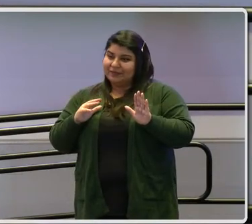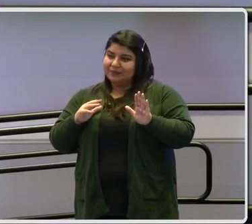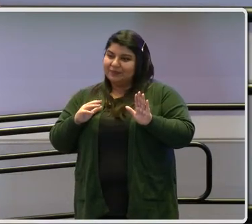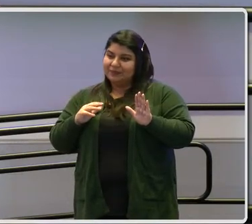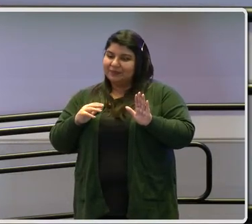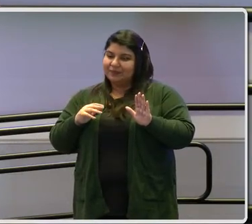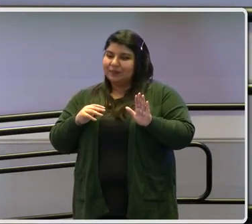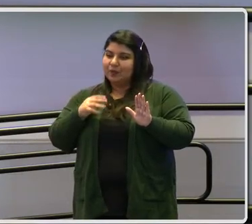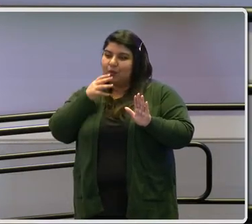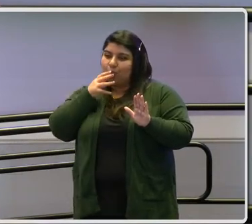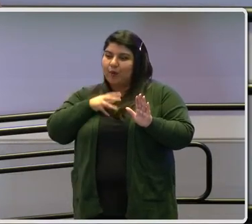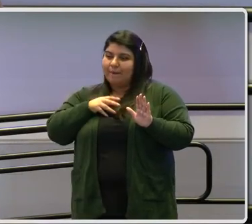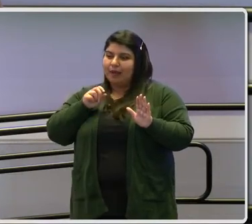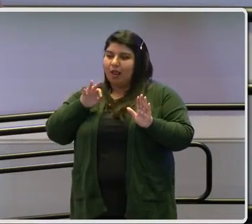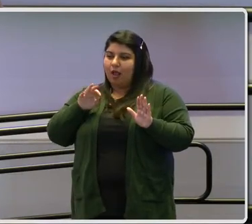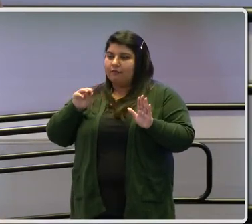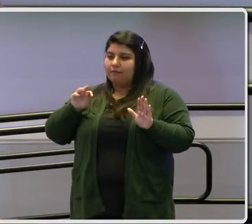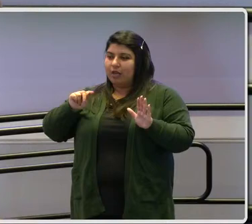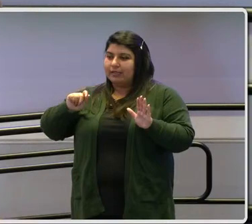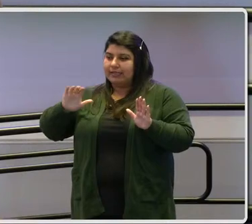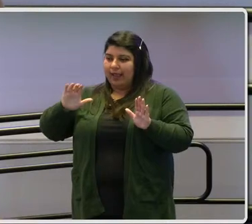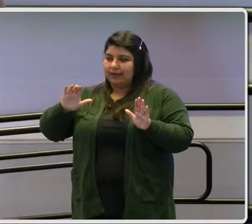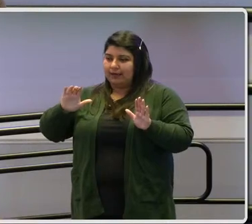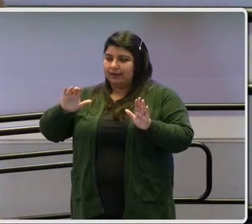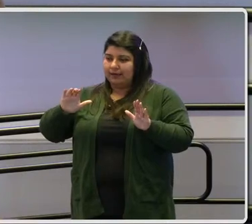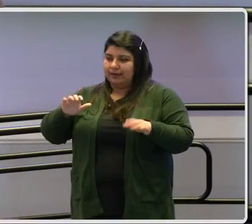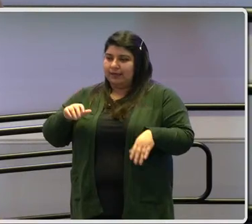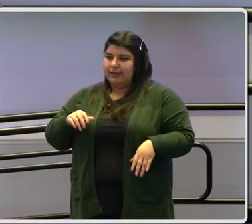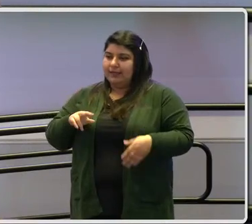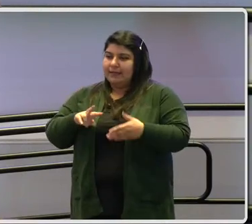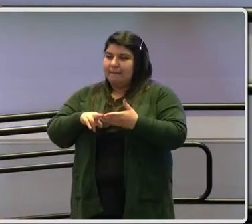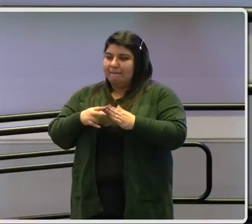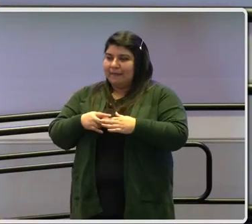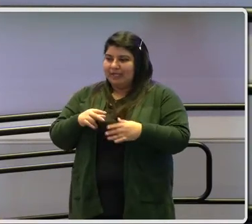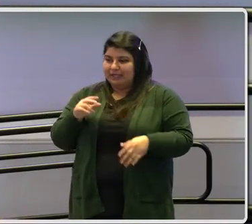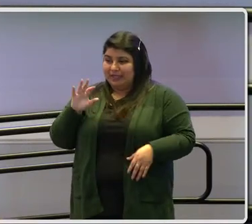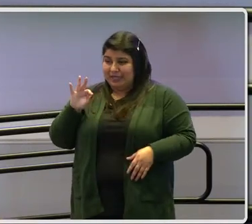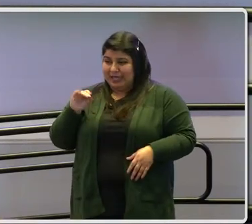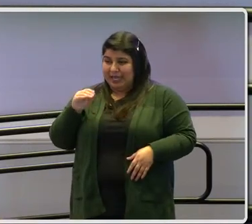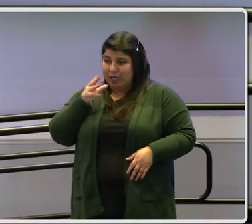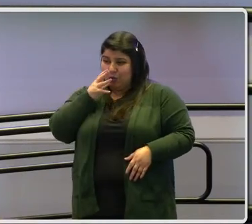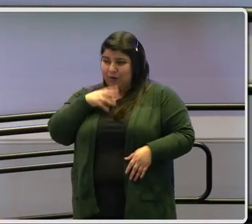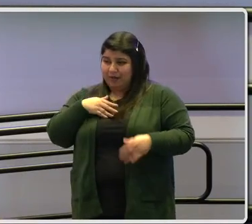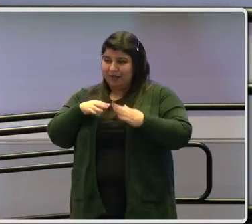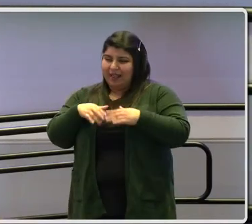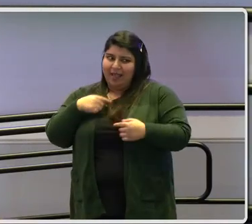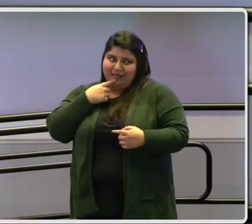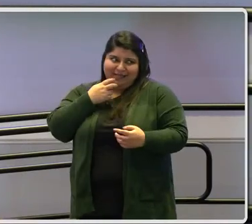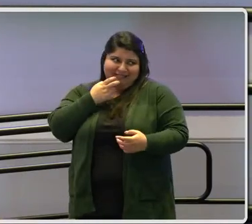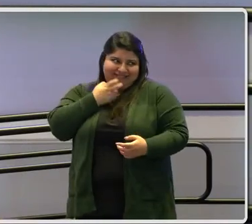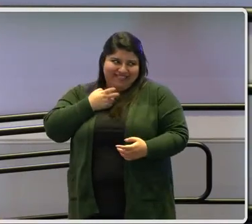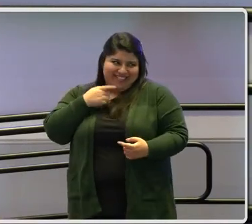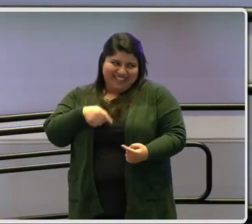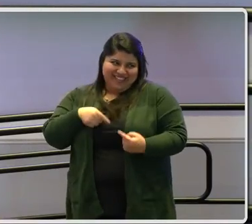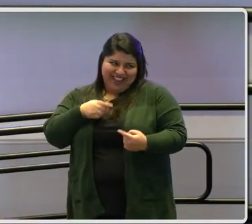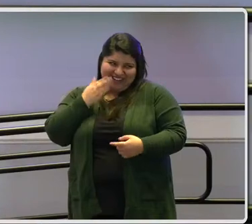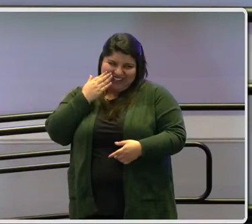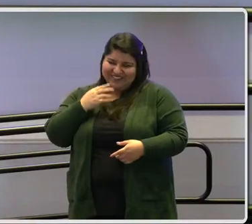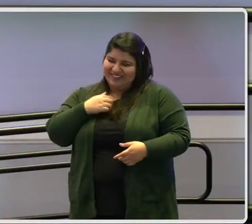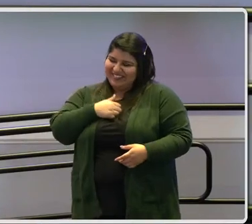Mt SAC, there's less than 90 fewer women here at Mt SAC. Sorry, I know I didn't say that